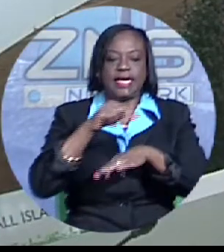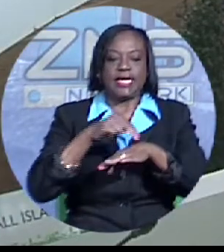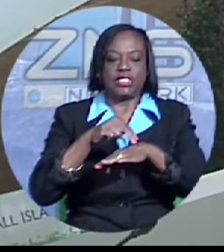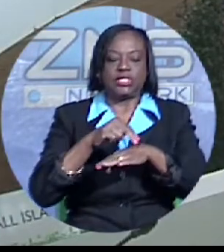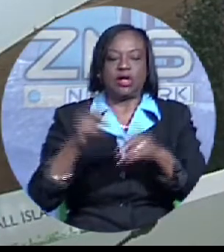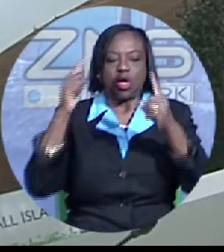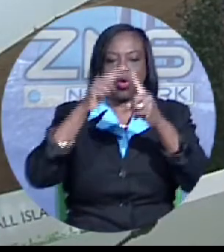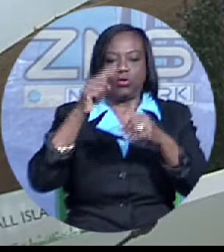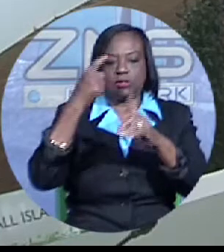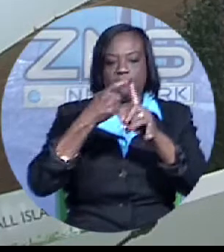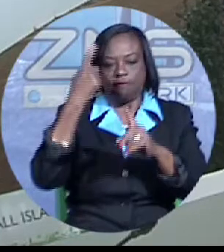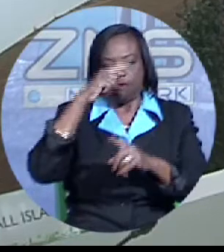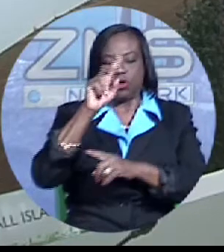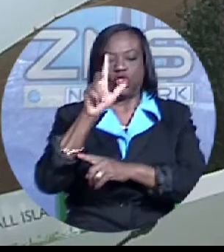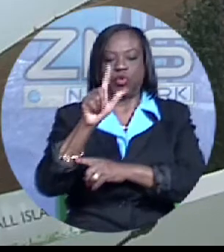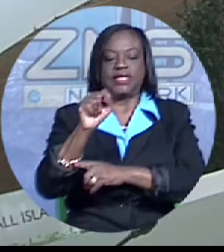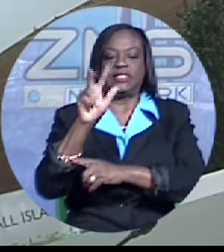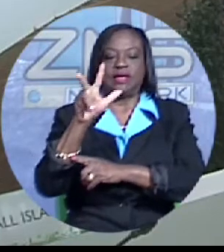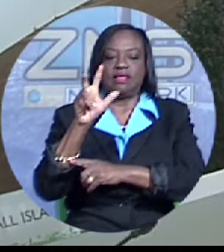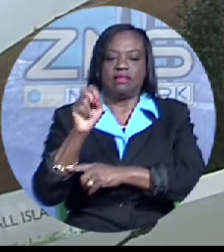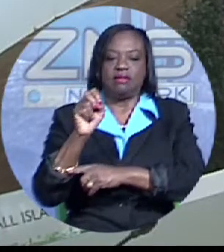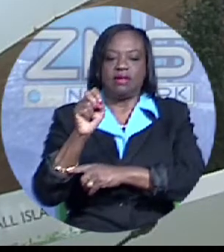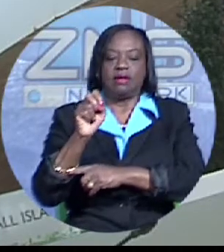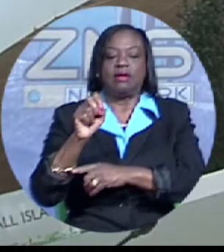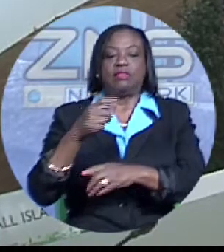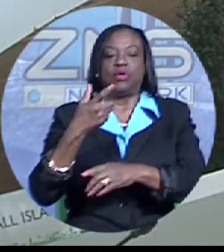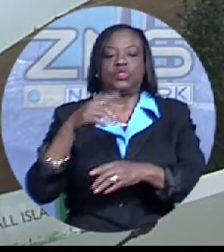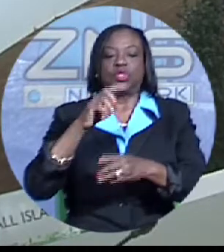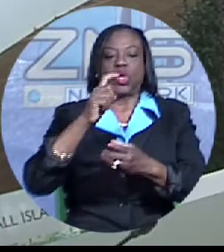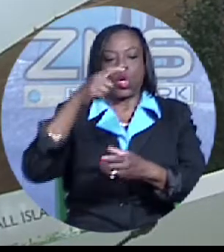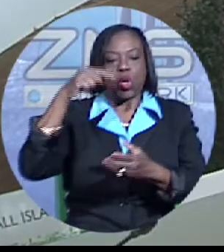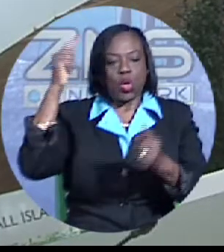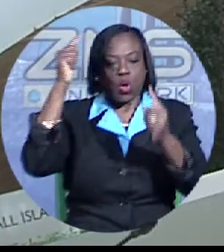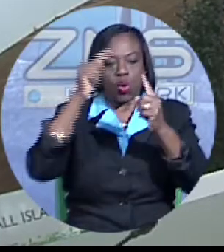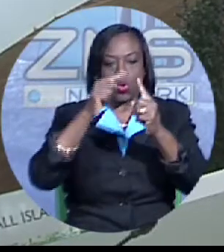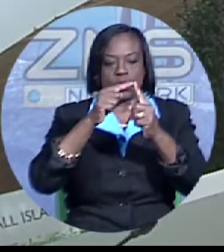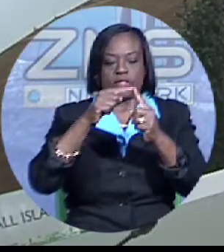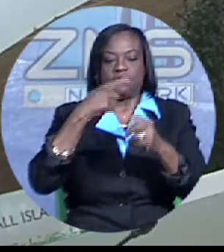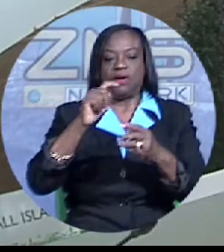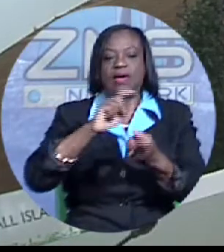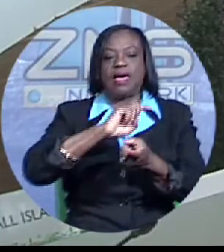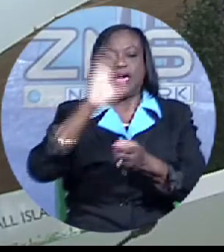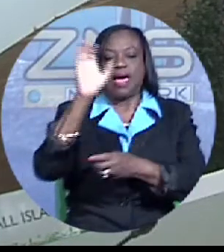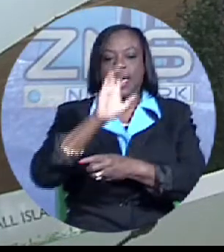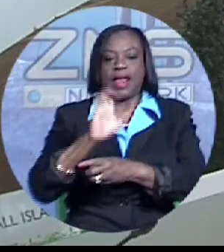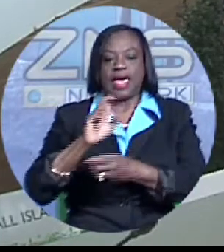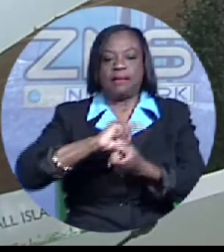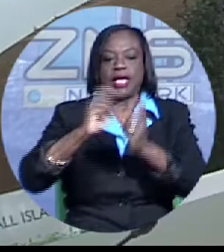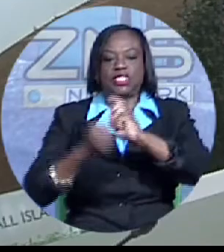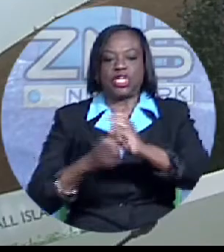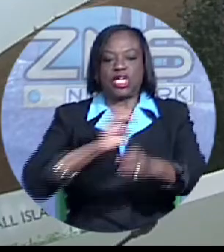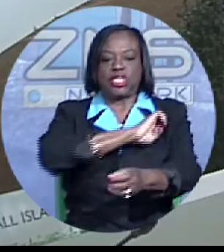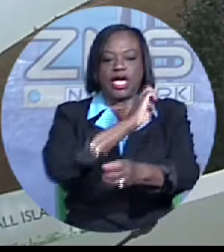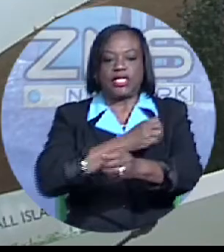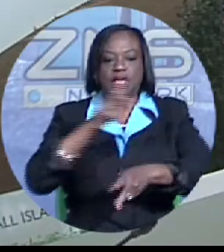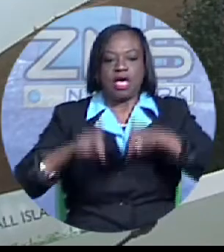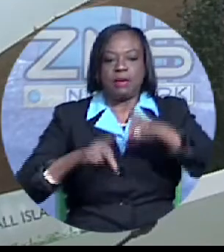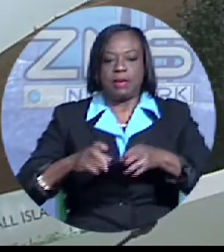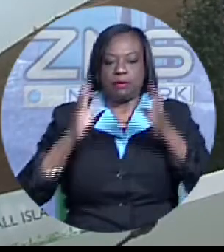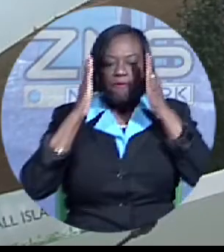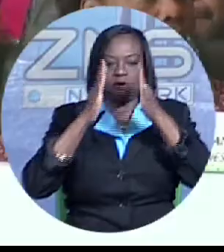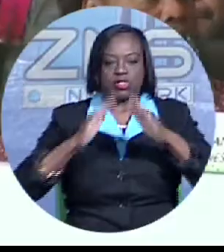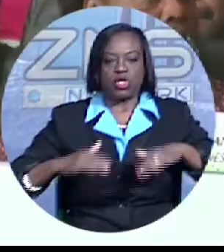2030. Those goals speak to vital areas like climate change, energy, while being people-focused, dealing with areas of youth and